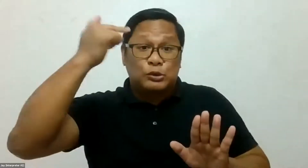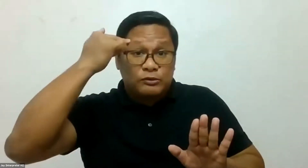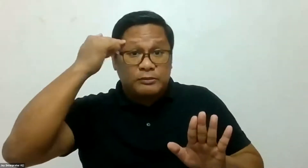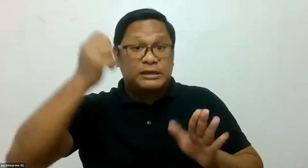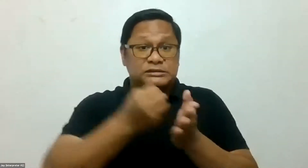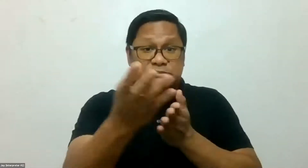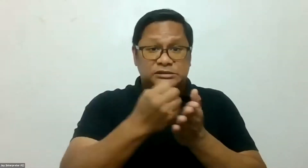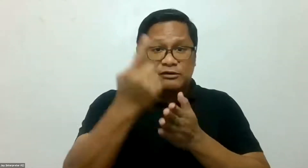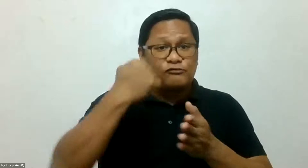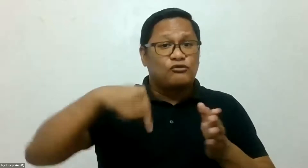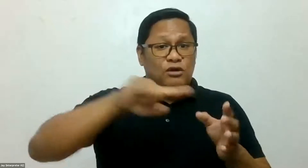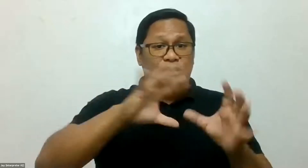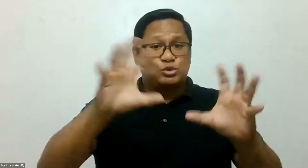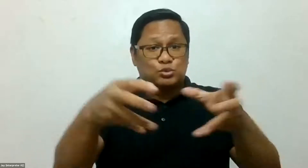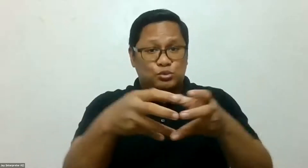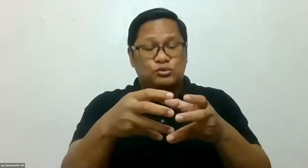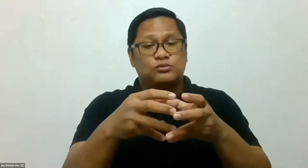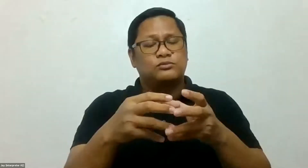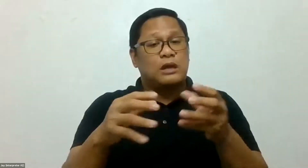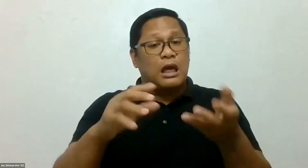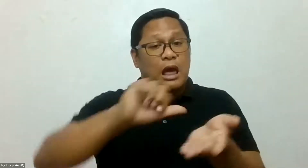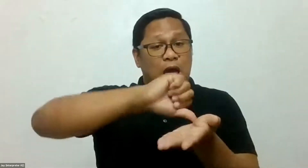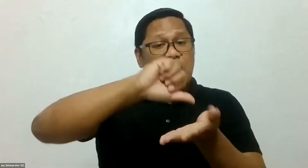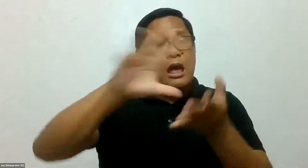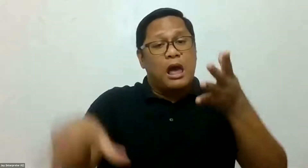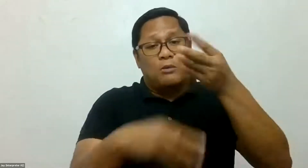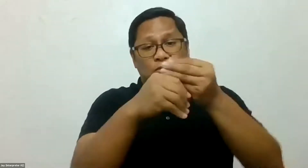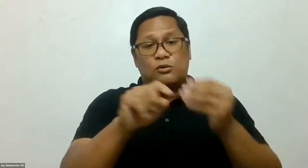for the entire sector amounted to